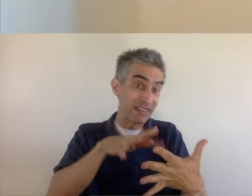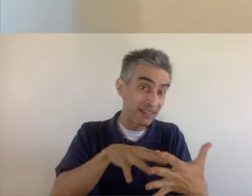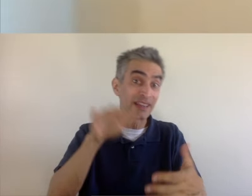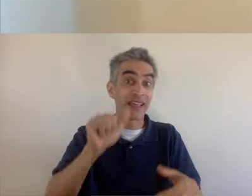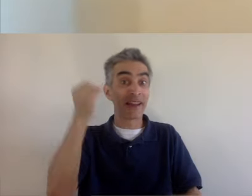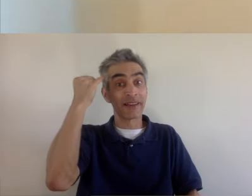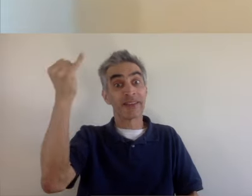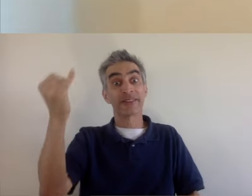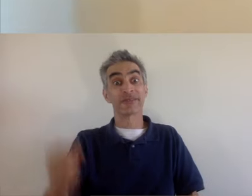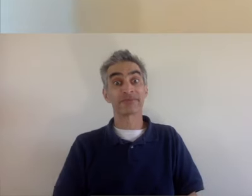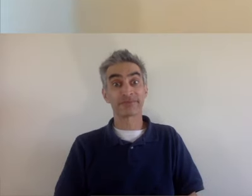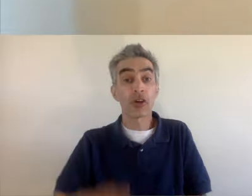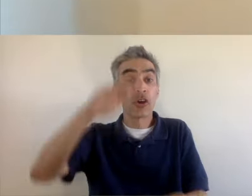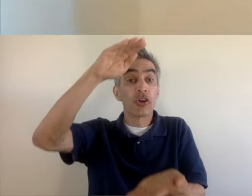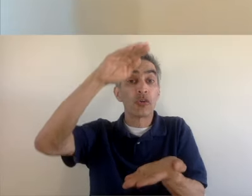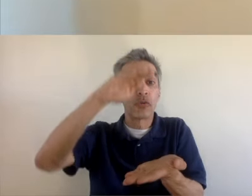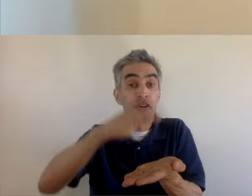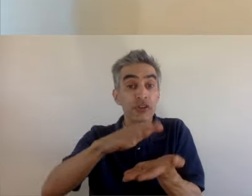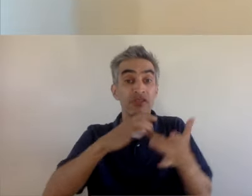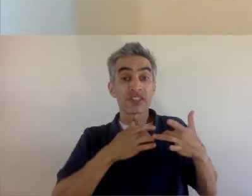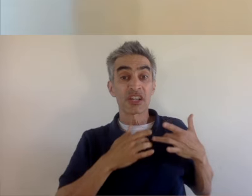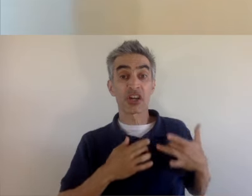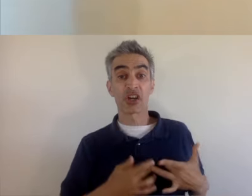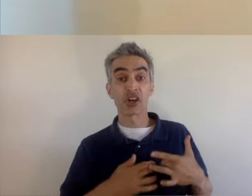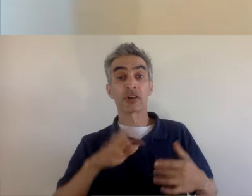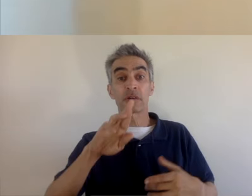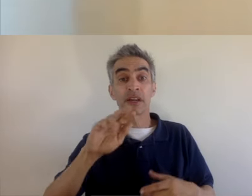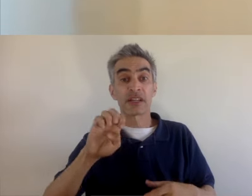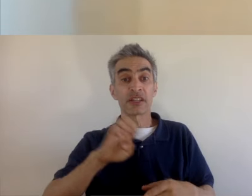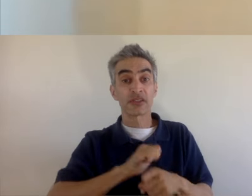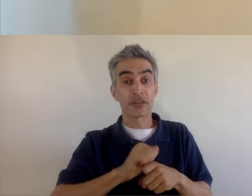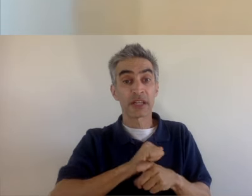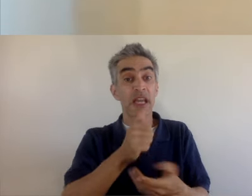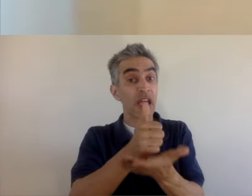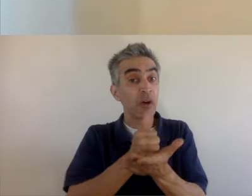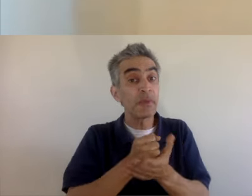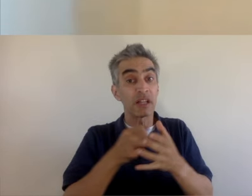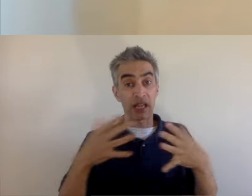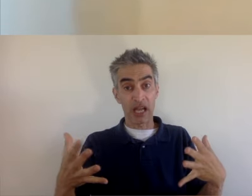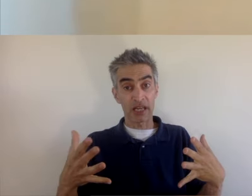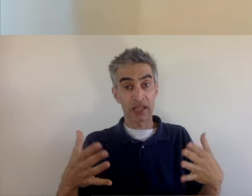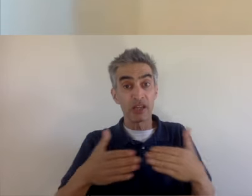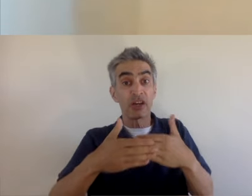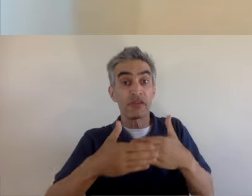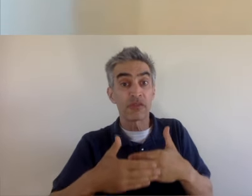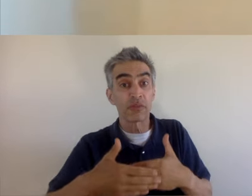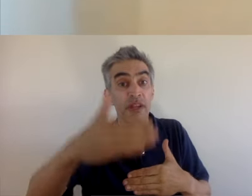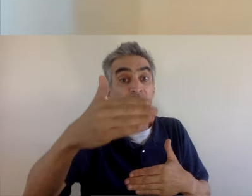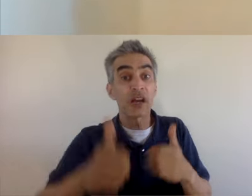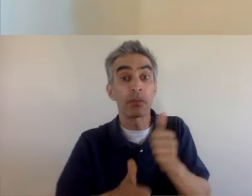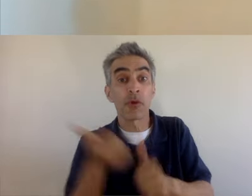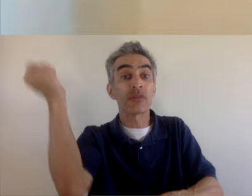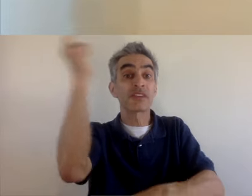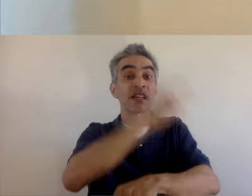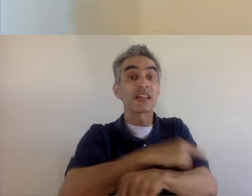rate training. So I learned about that, and that helped me a lot. I've been running almost